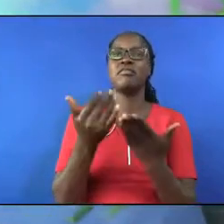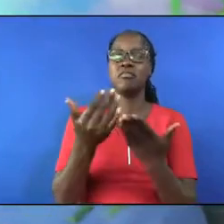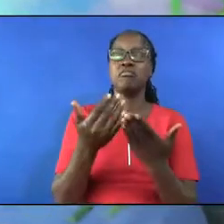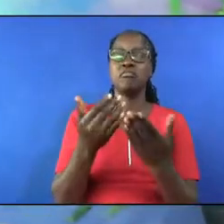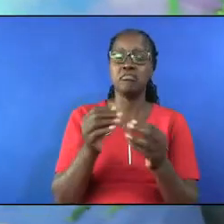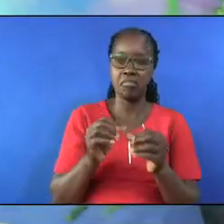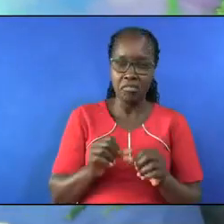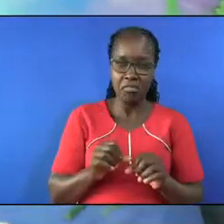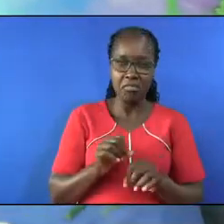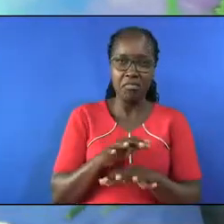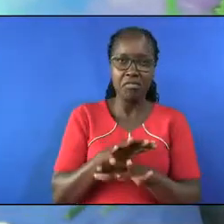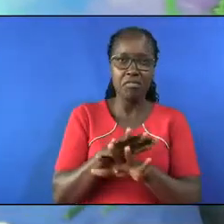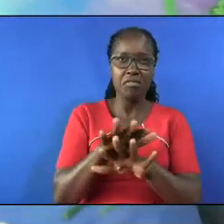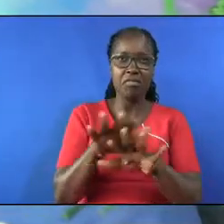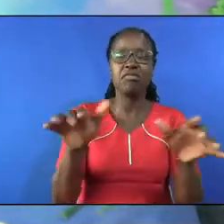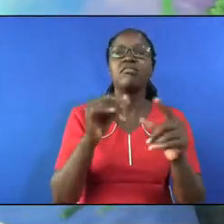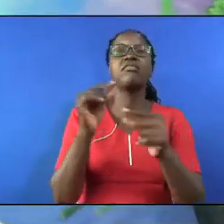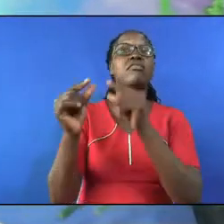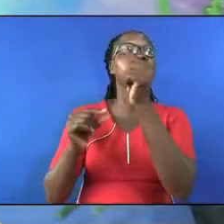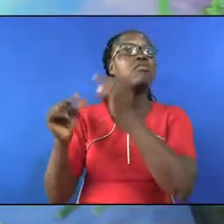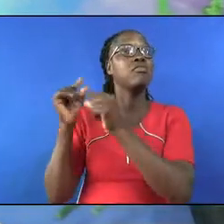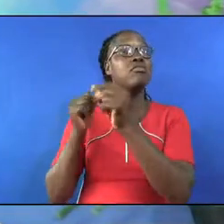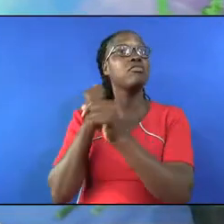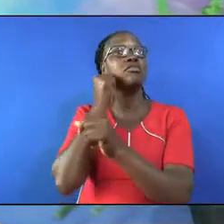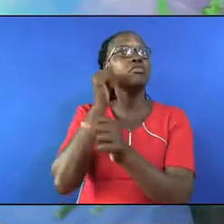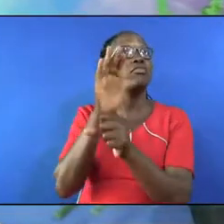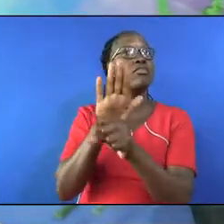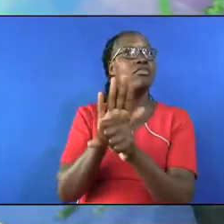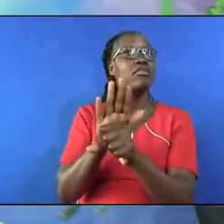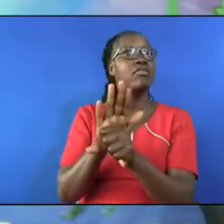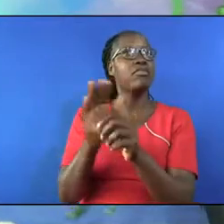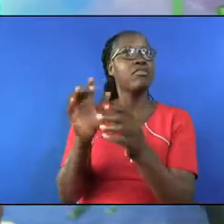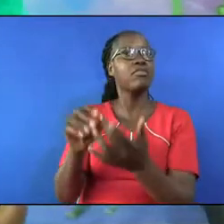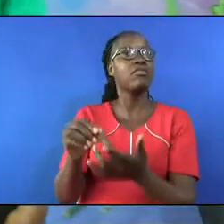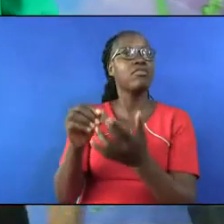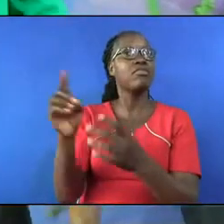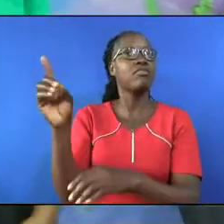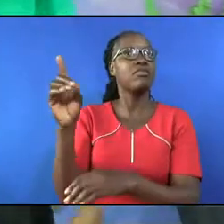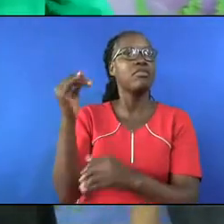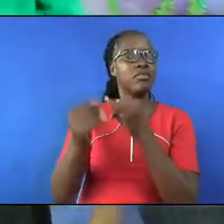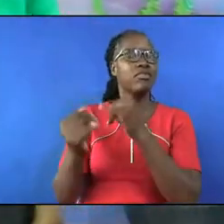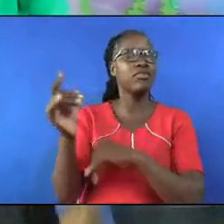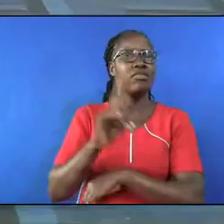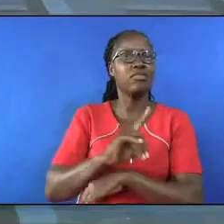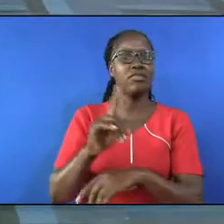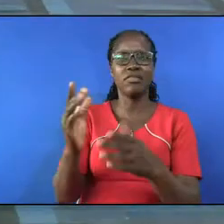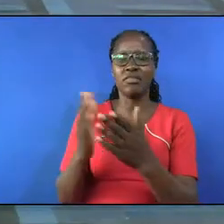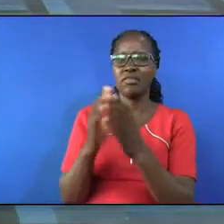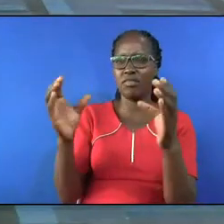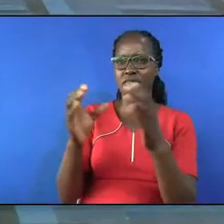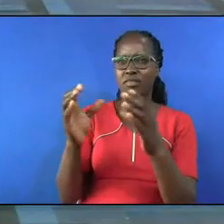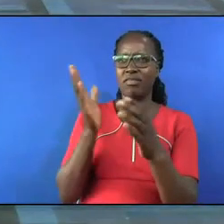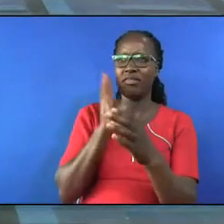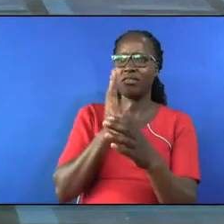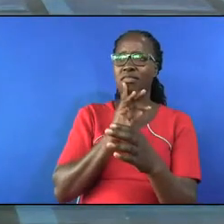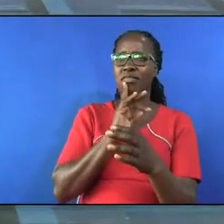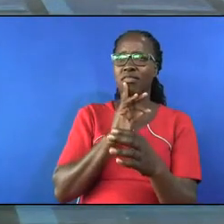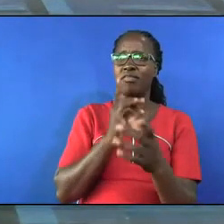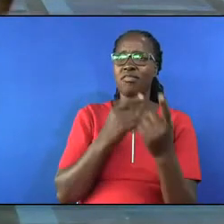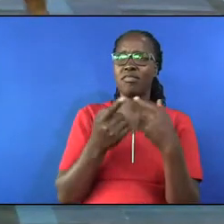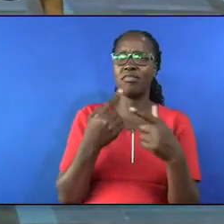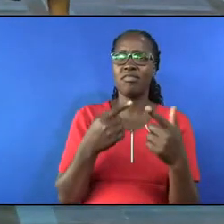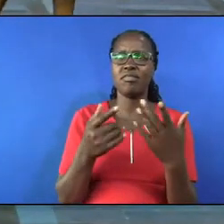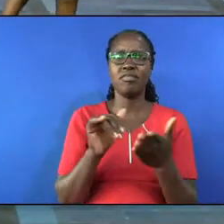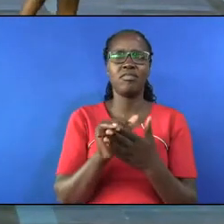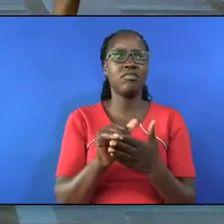And this is indeed very, very sad, especially in these last days. There is a certain class of parents and guardians coming